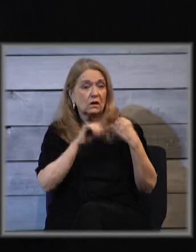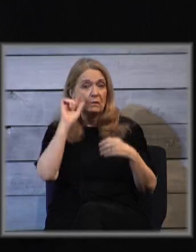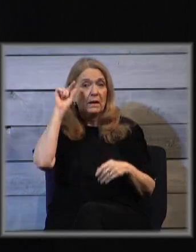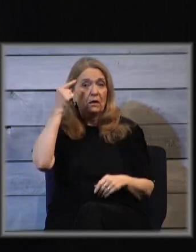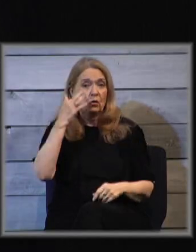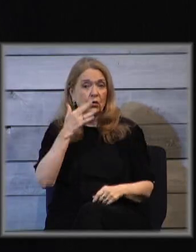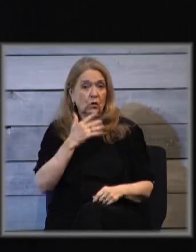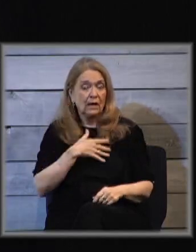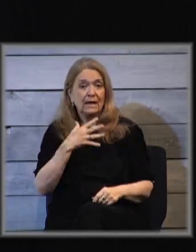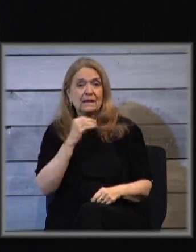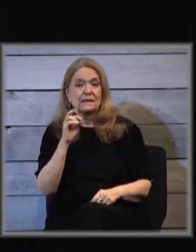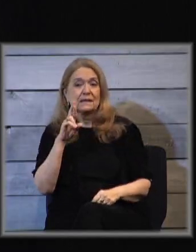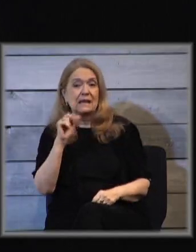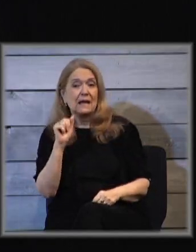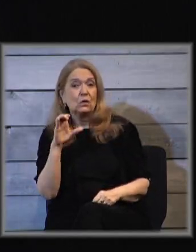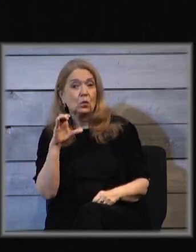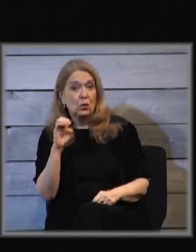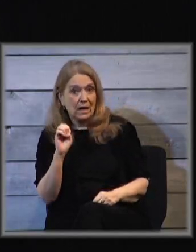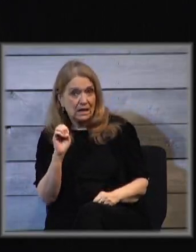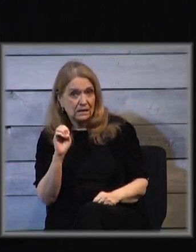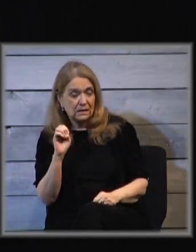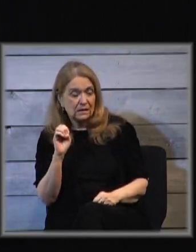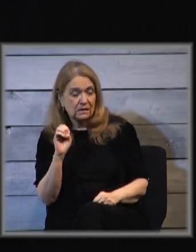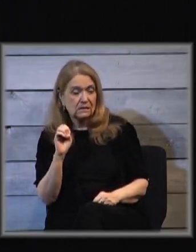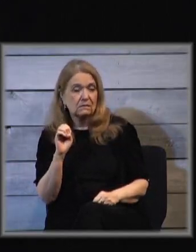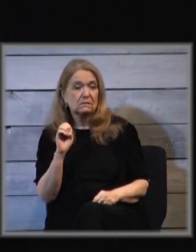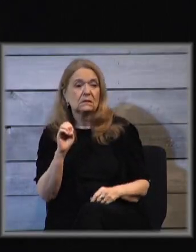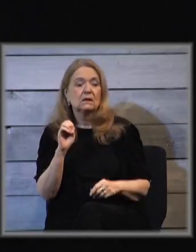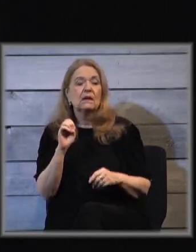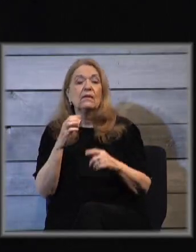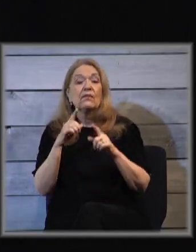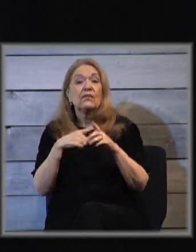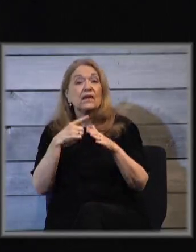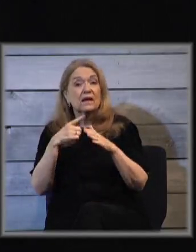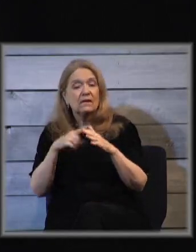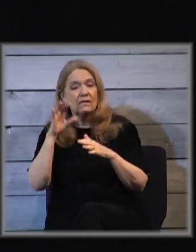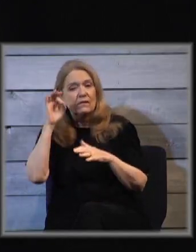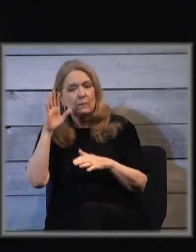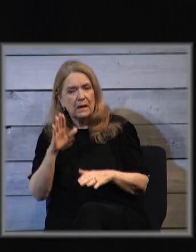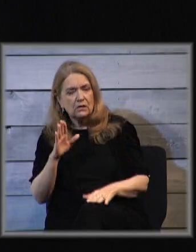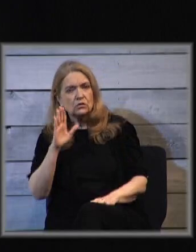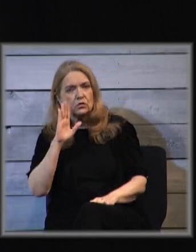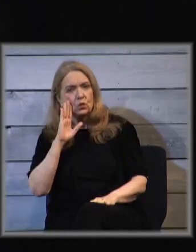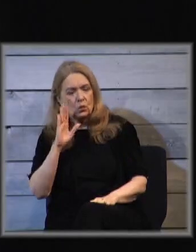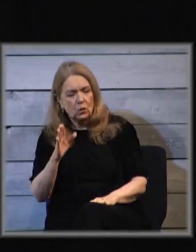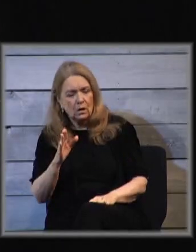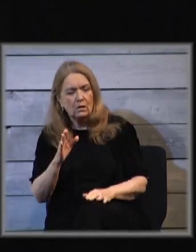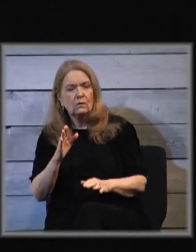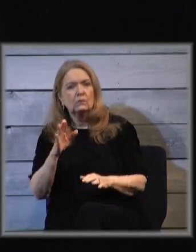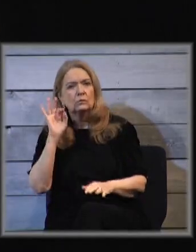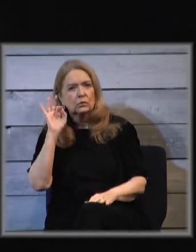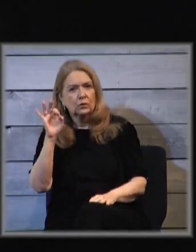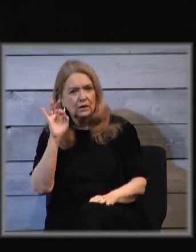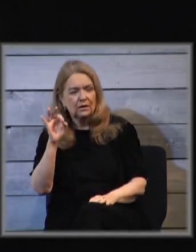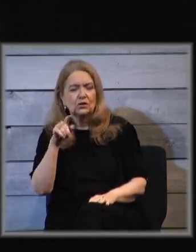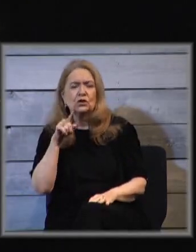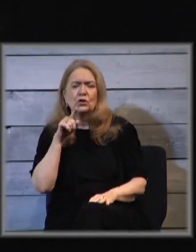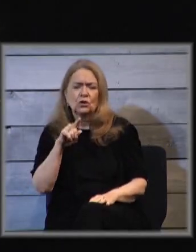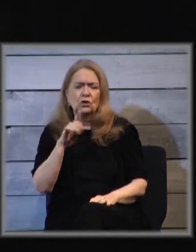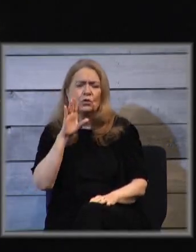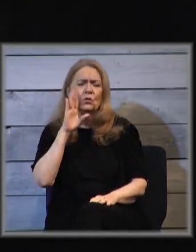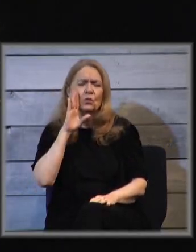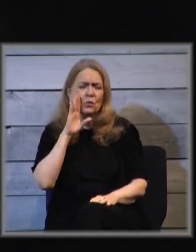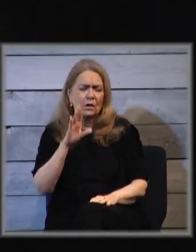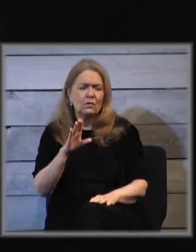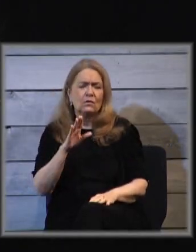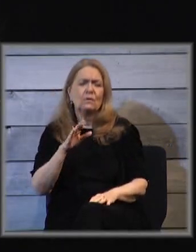race. And then Pastor Clifford Wynn is going to bring this weekend's message. You are going to